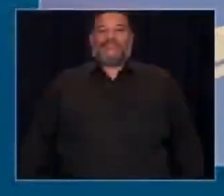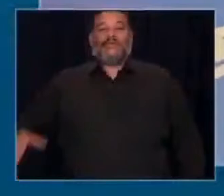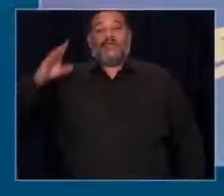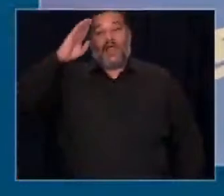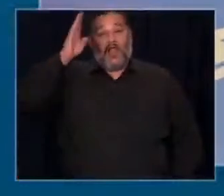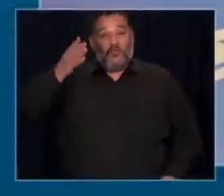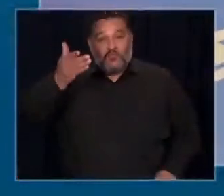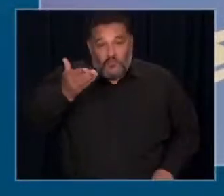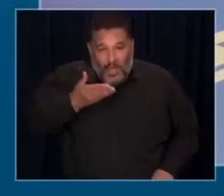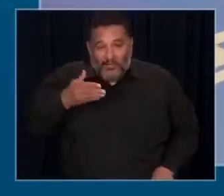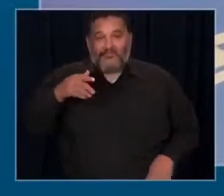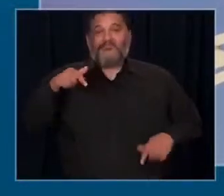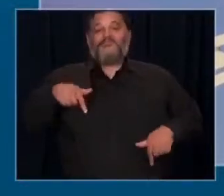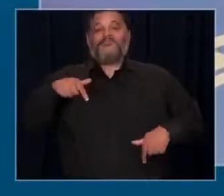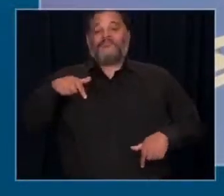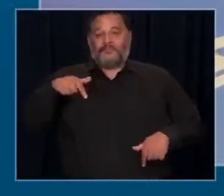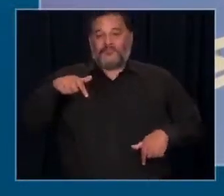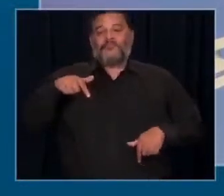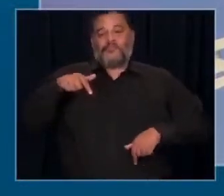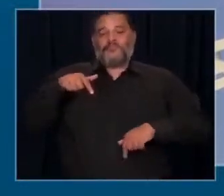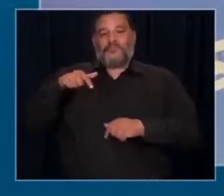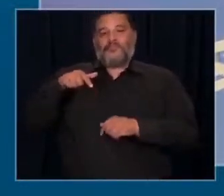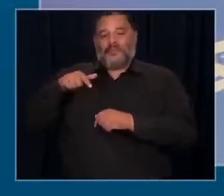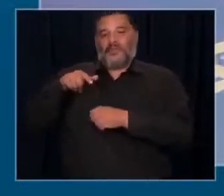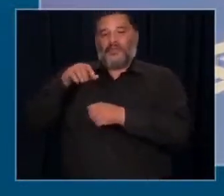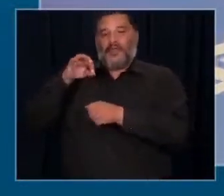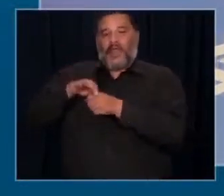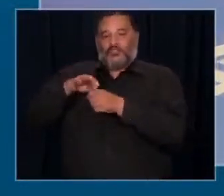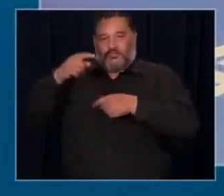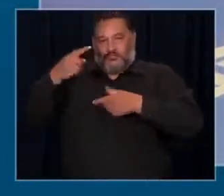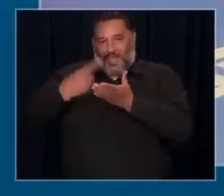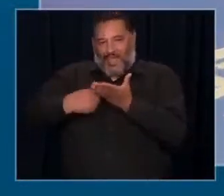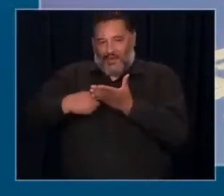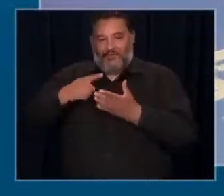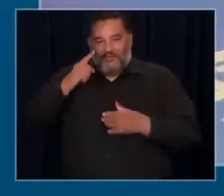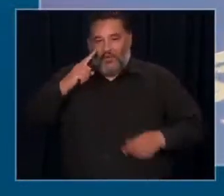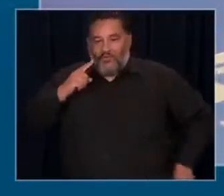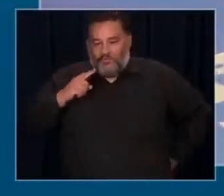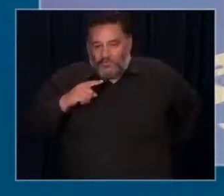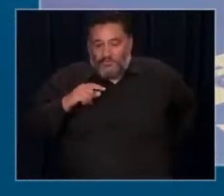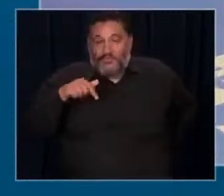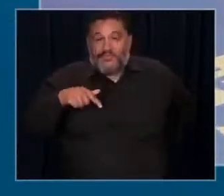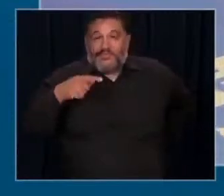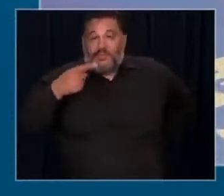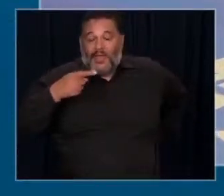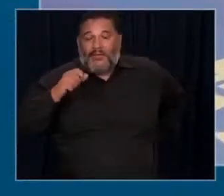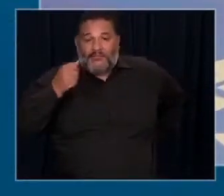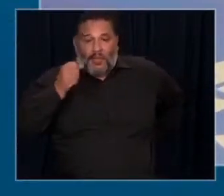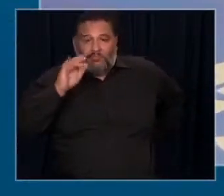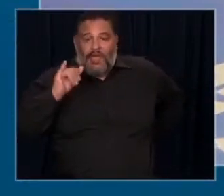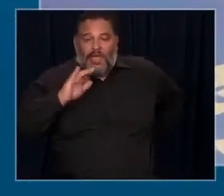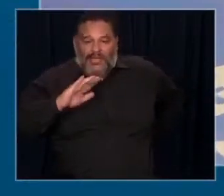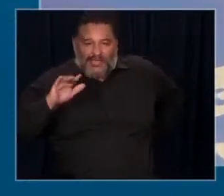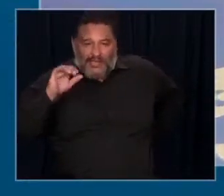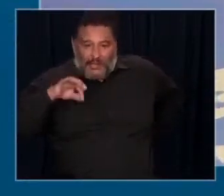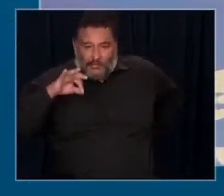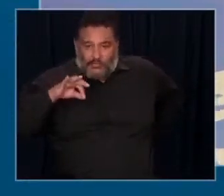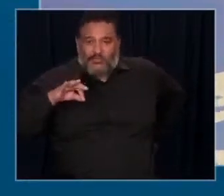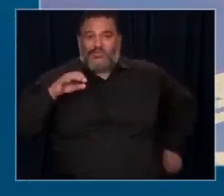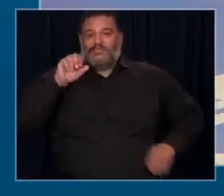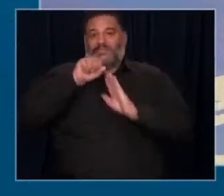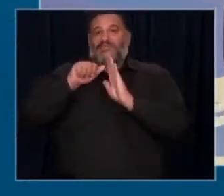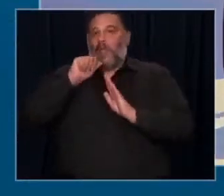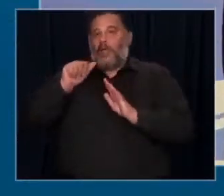Hello and welcome to this general election debate for Congressional District 3. This debate is sponsored by Clean Elections, the state's nonpartisan